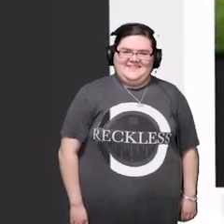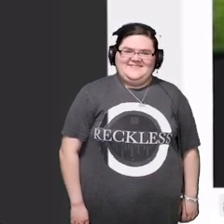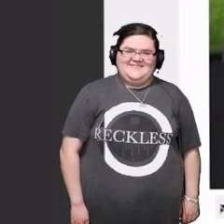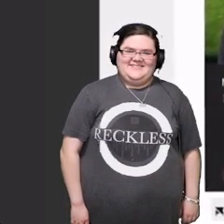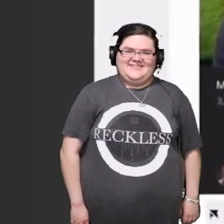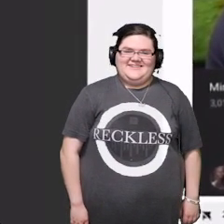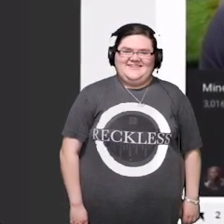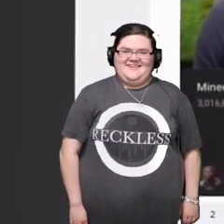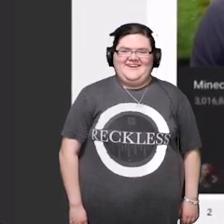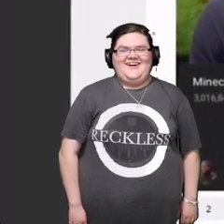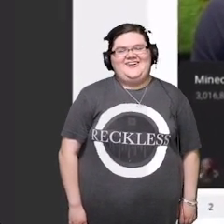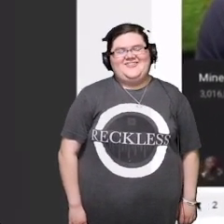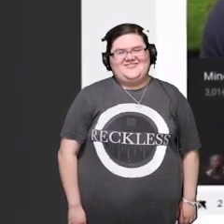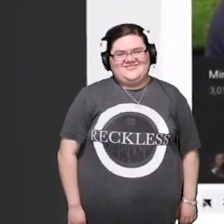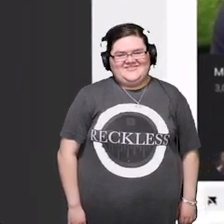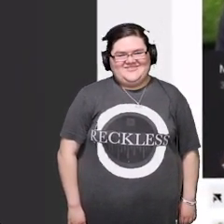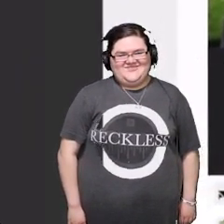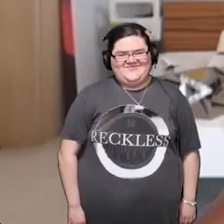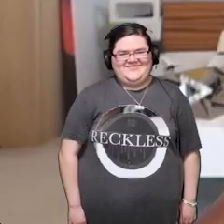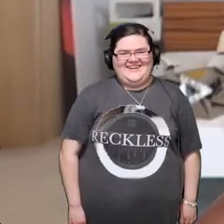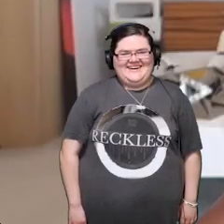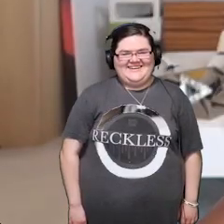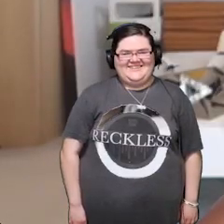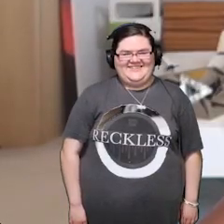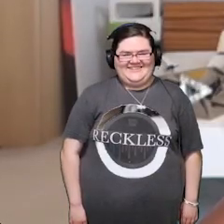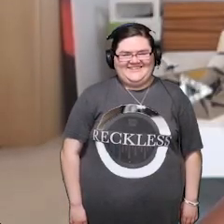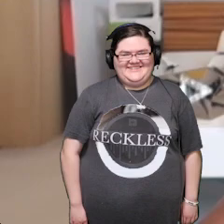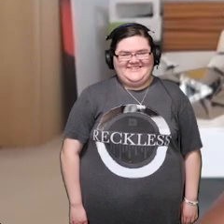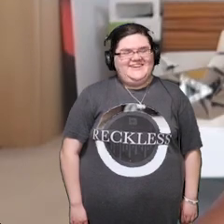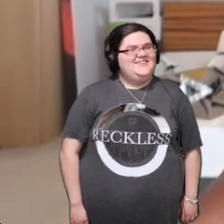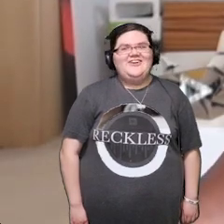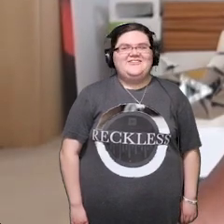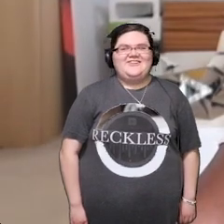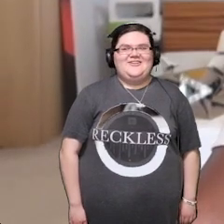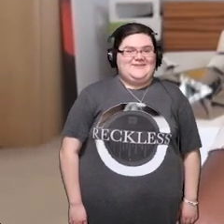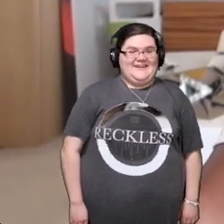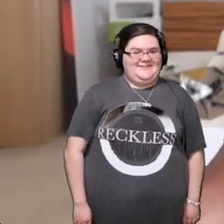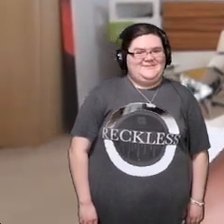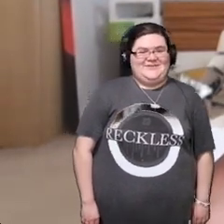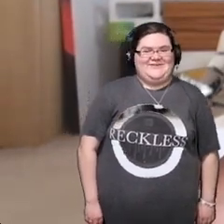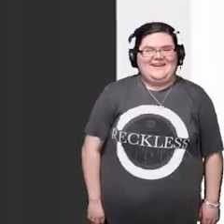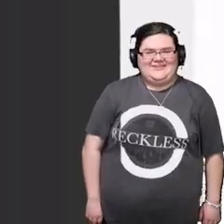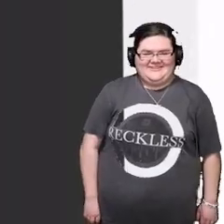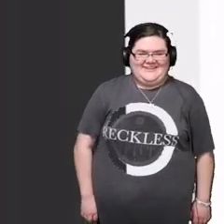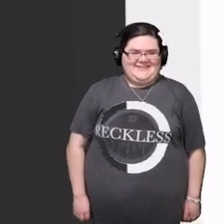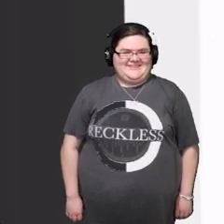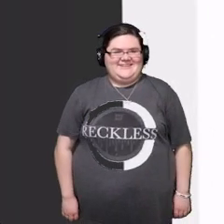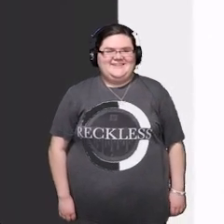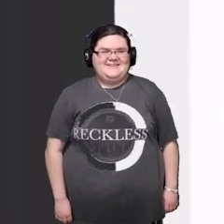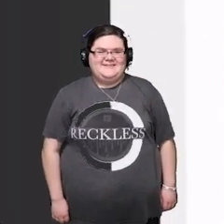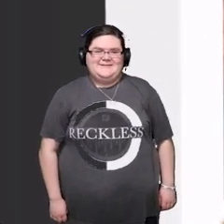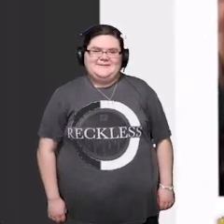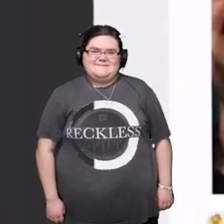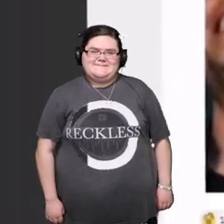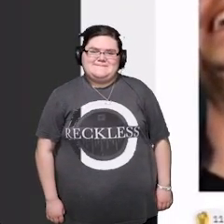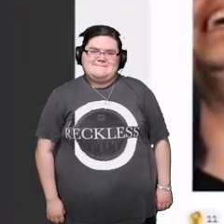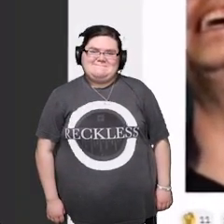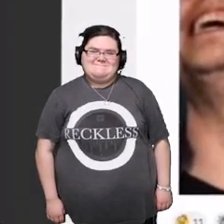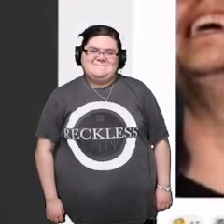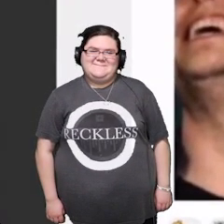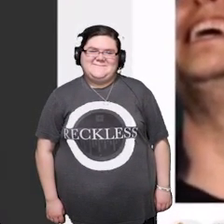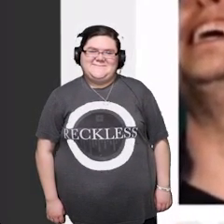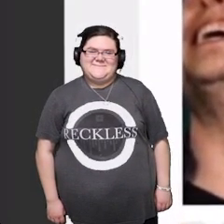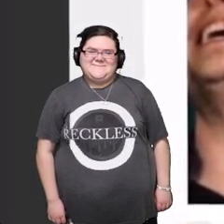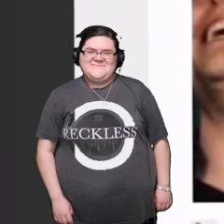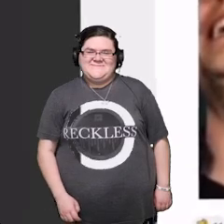want, Minecraft with PewDiePie. Me and Minecraft don't get along. No, you know, but it'd be great even content. I realize I'm only 16 and can